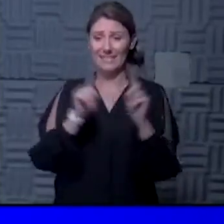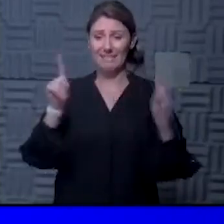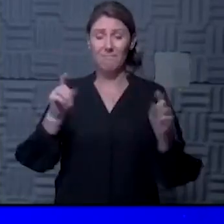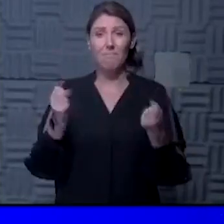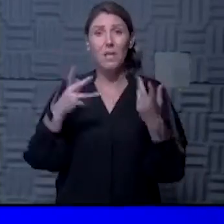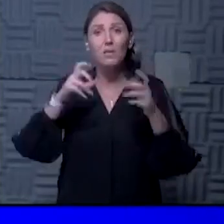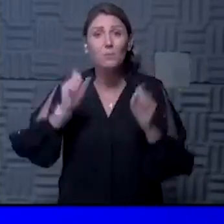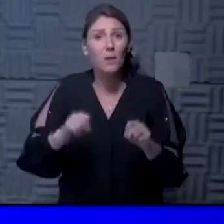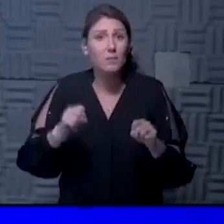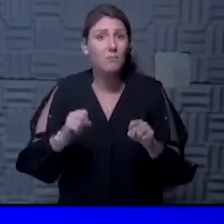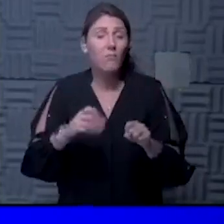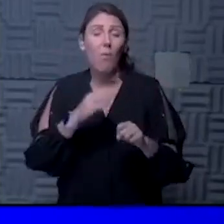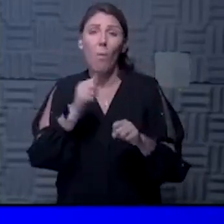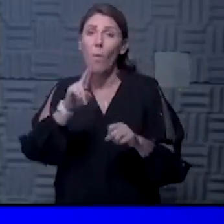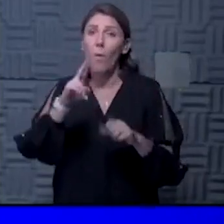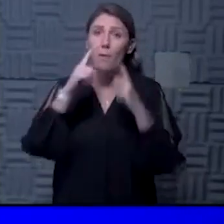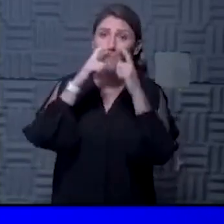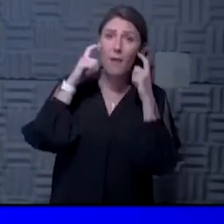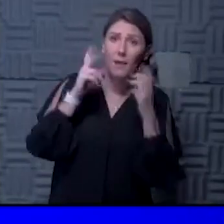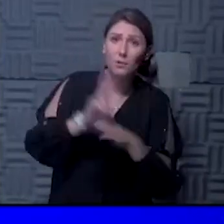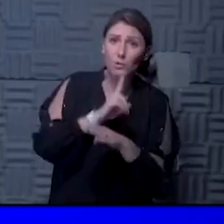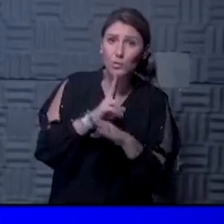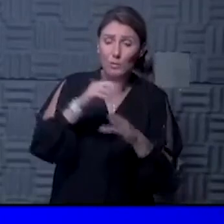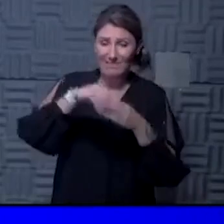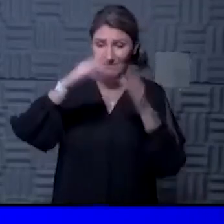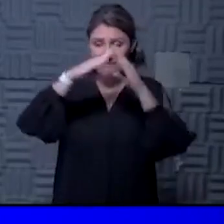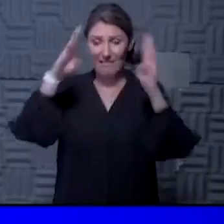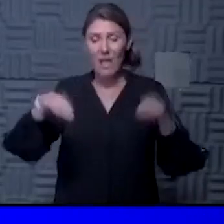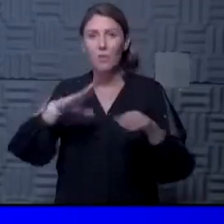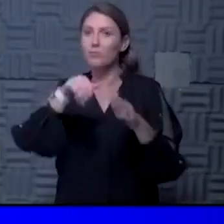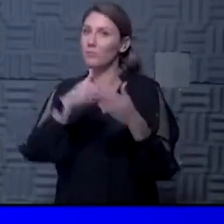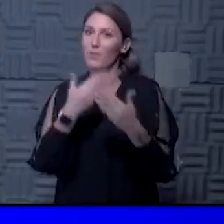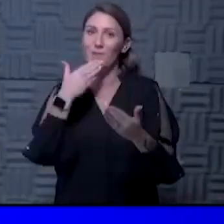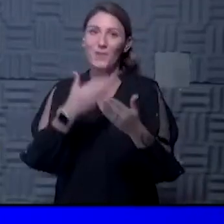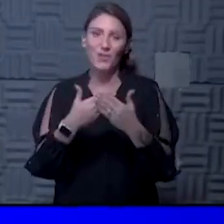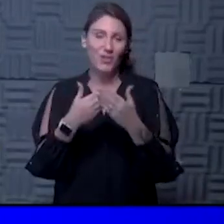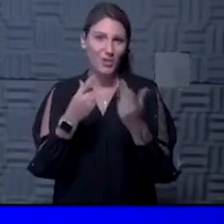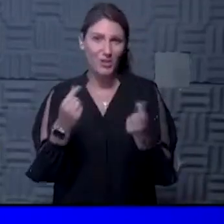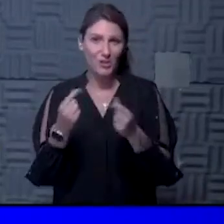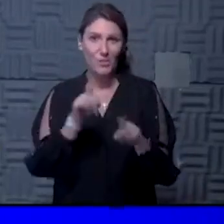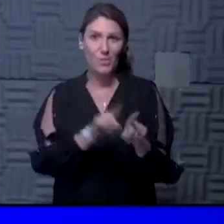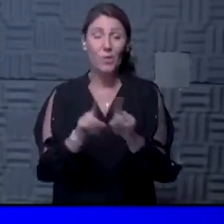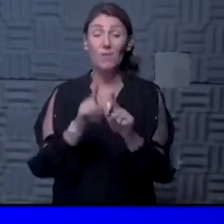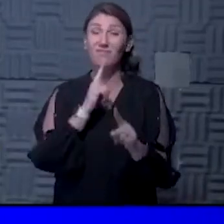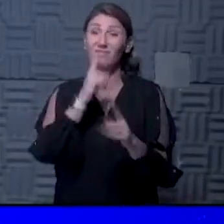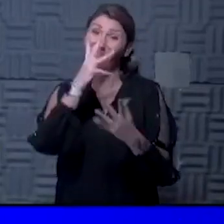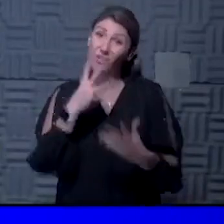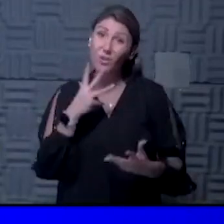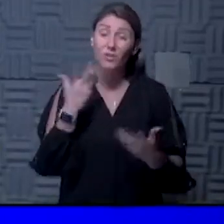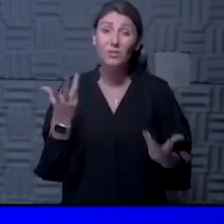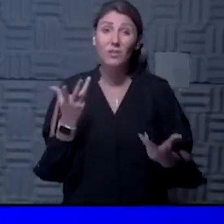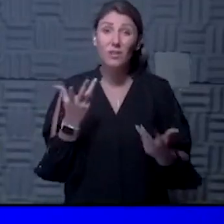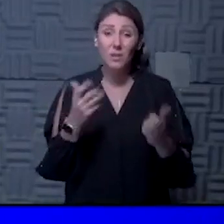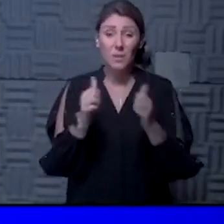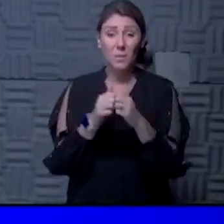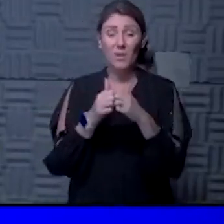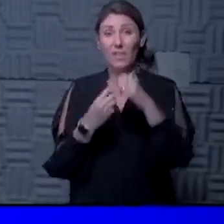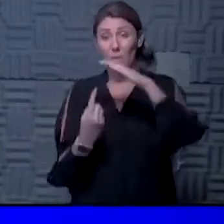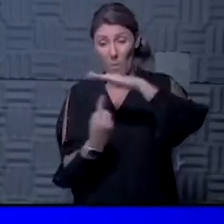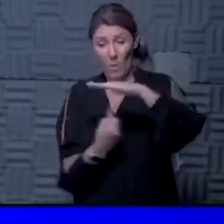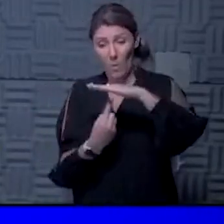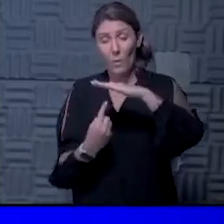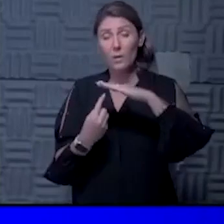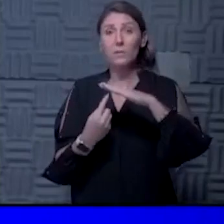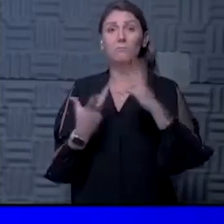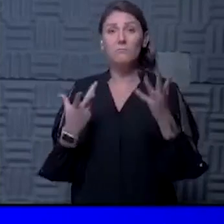much as possible, possibly even masking in the household, those things are all good things to do as well. And unfortunately, with the quarantine